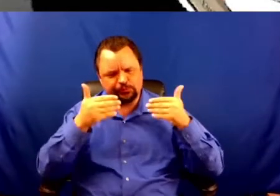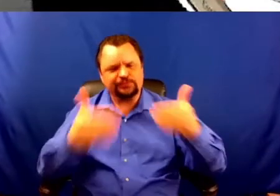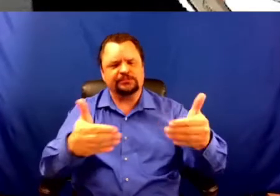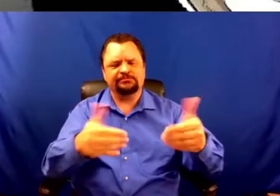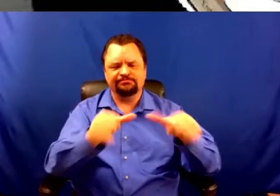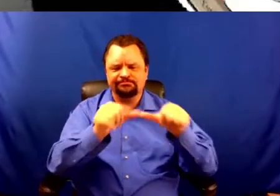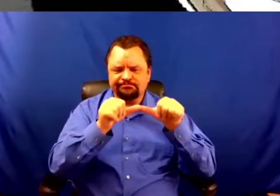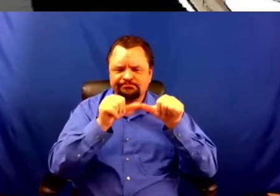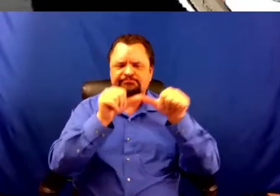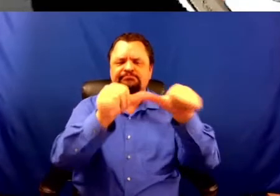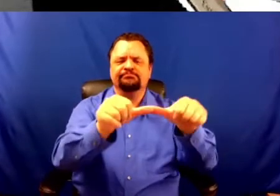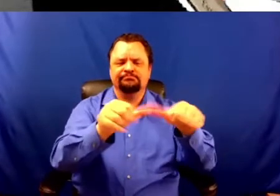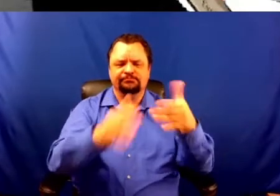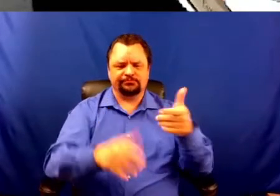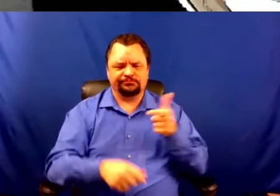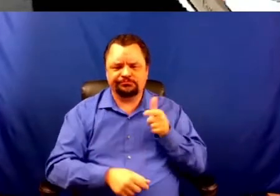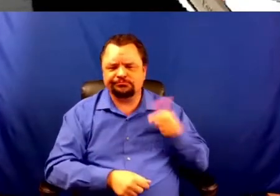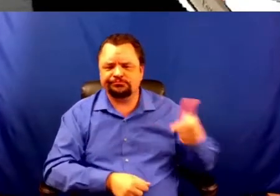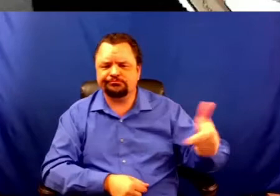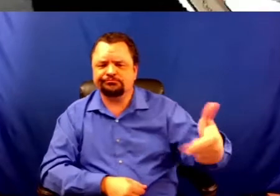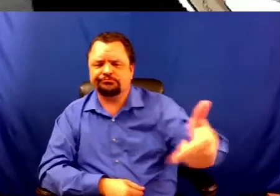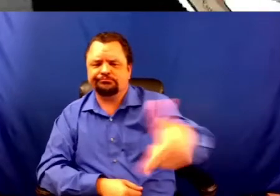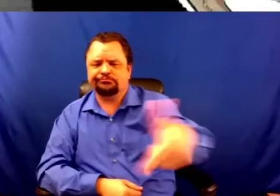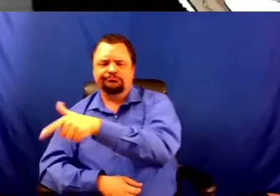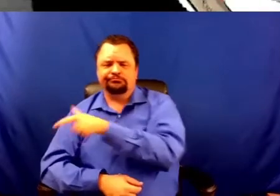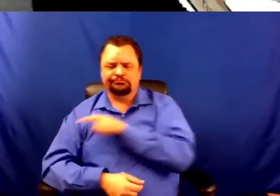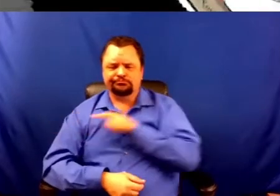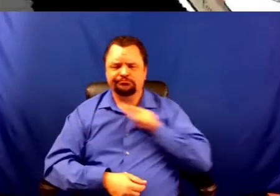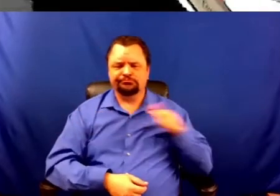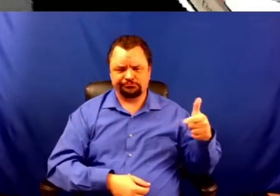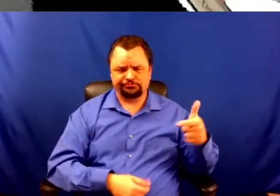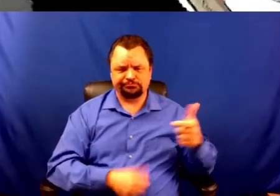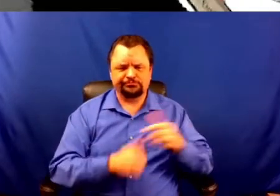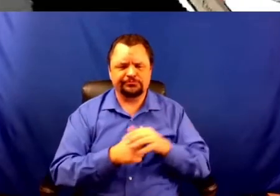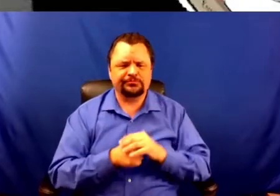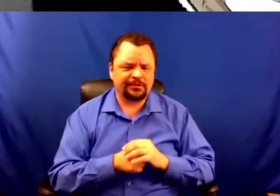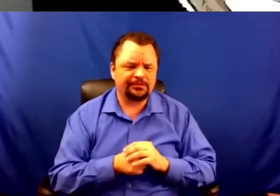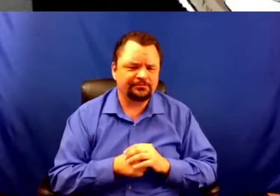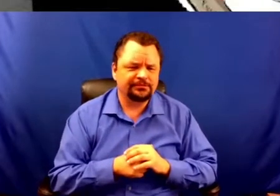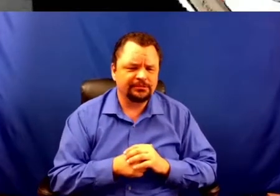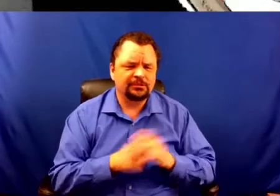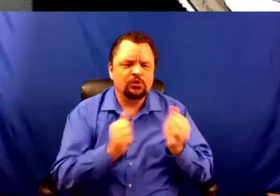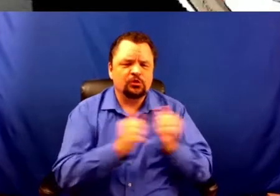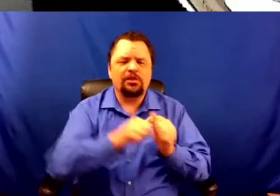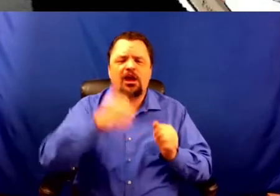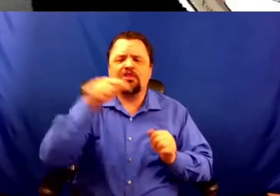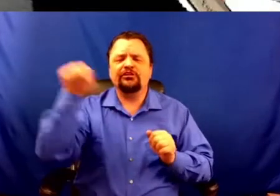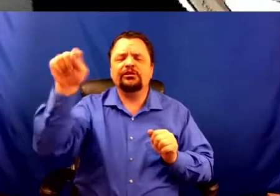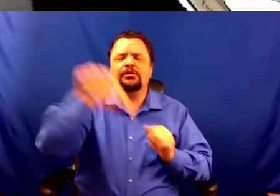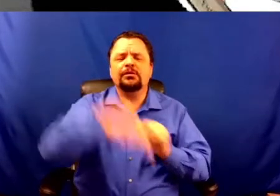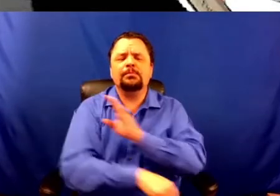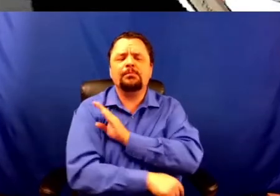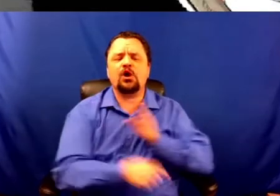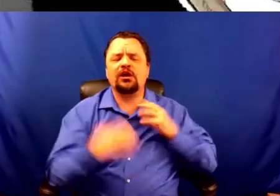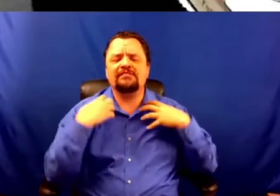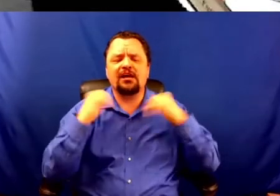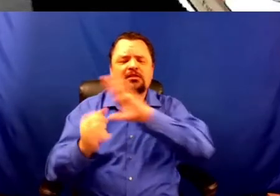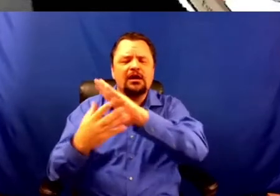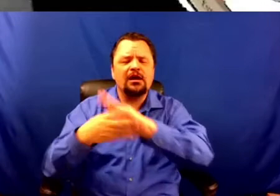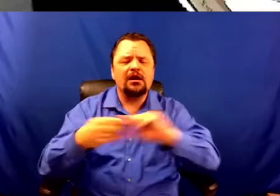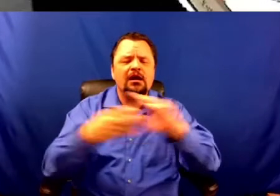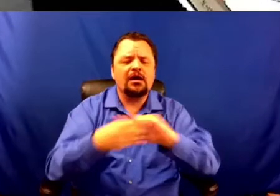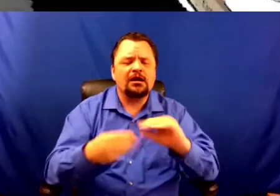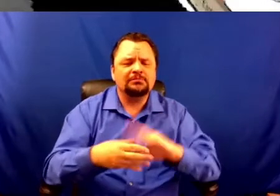around the room with other Board of Health member comments on this or other